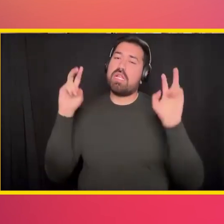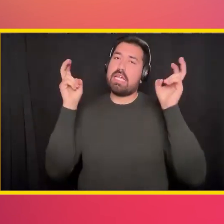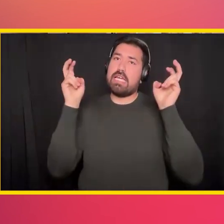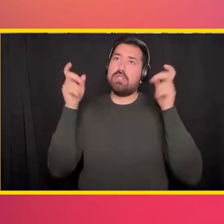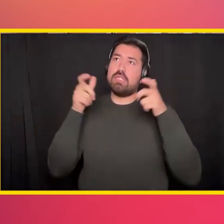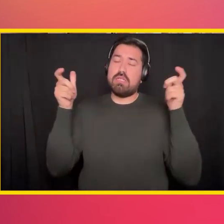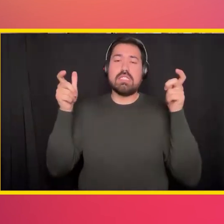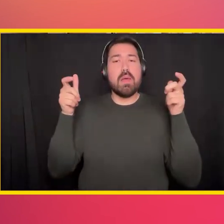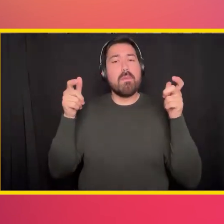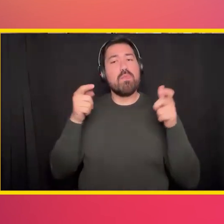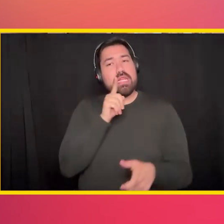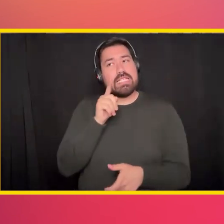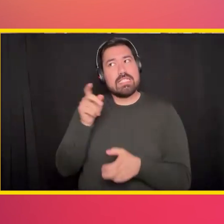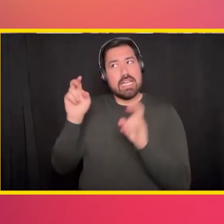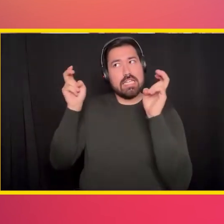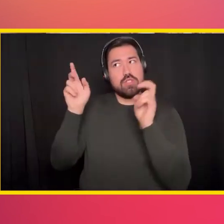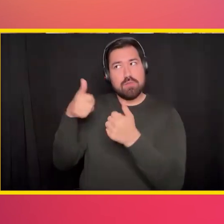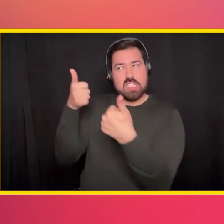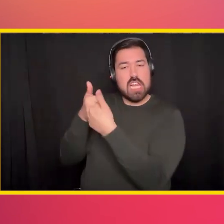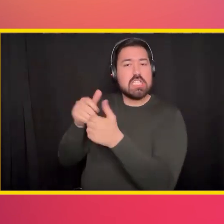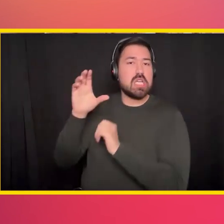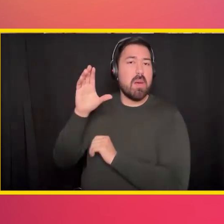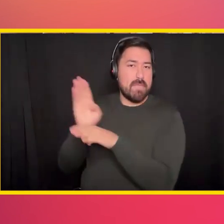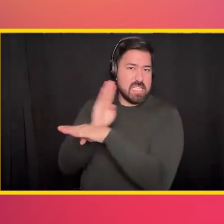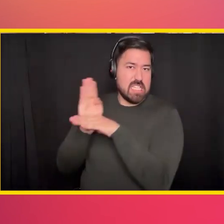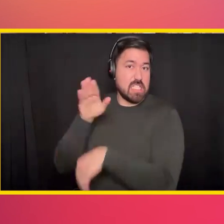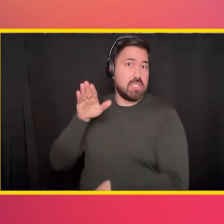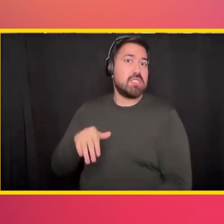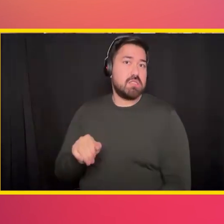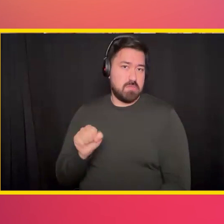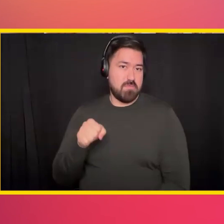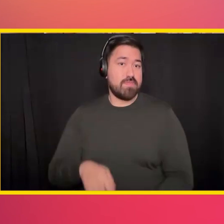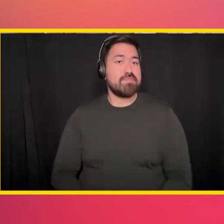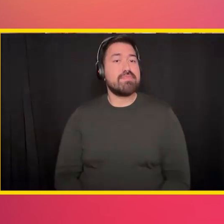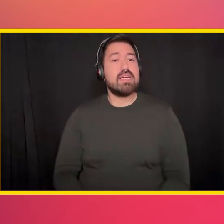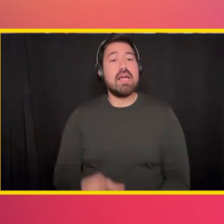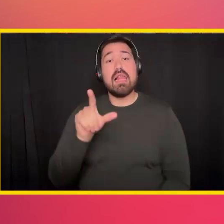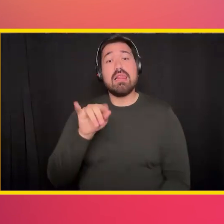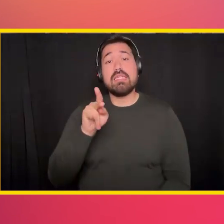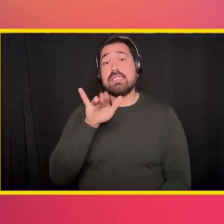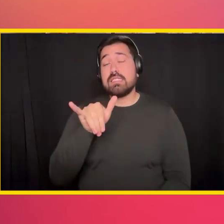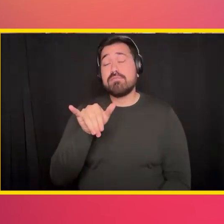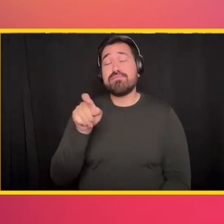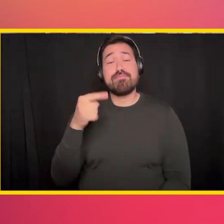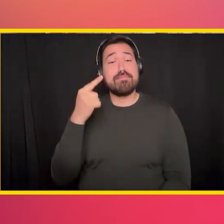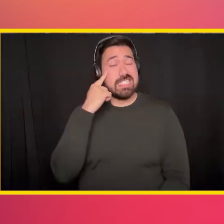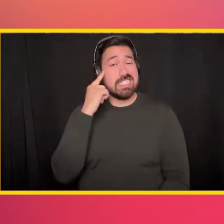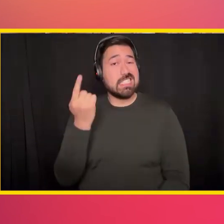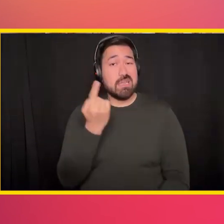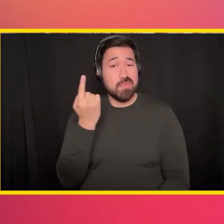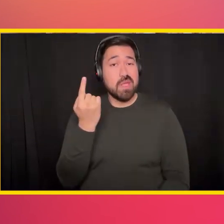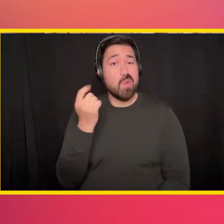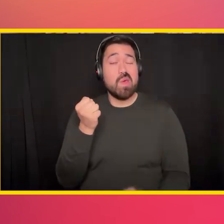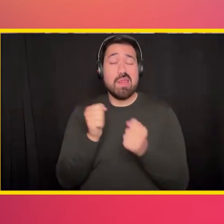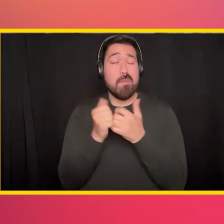worth challenging businesses on. Yeah. Do you think there's something about that for